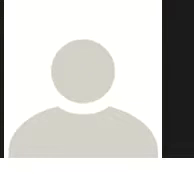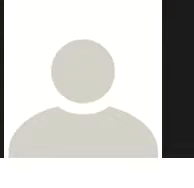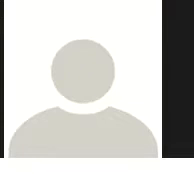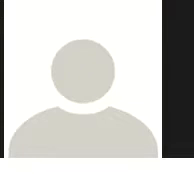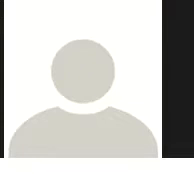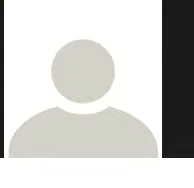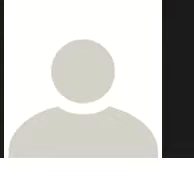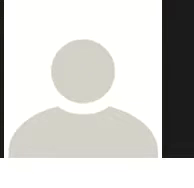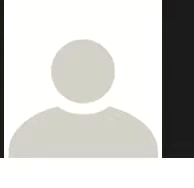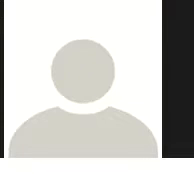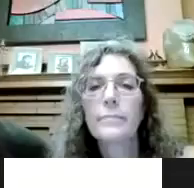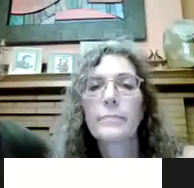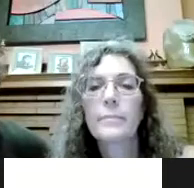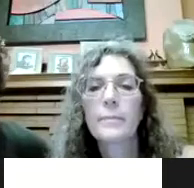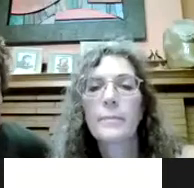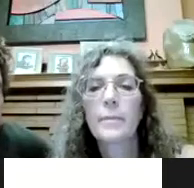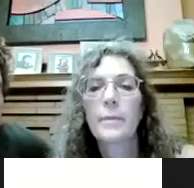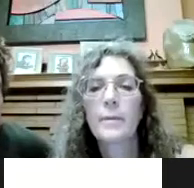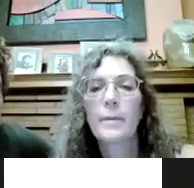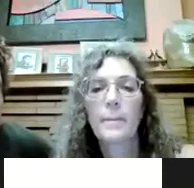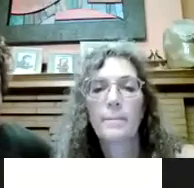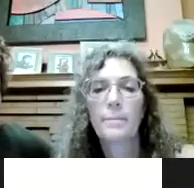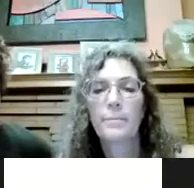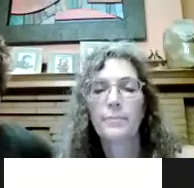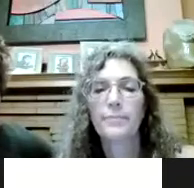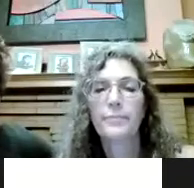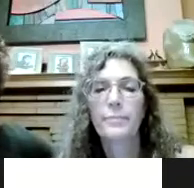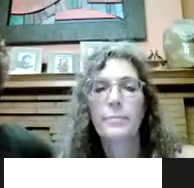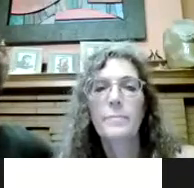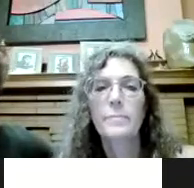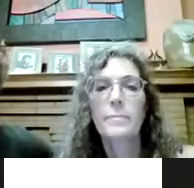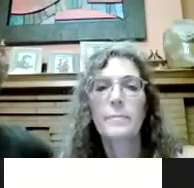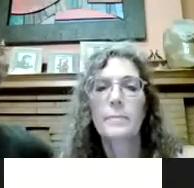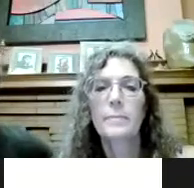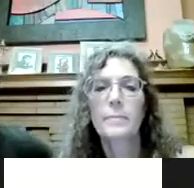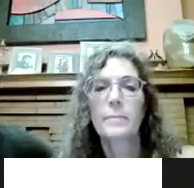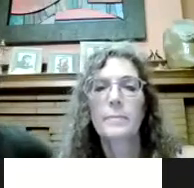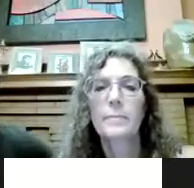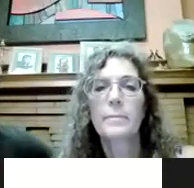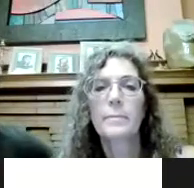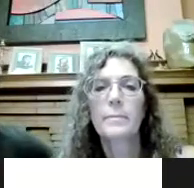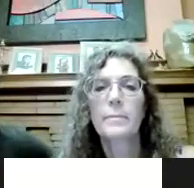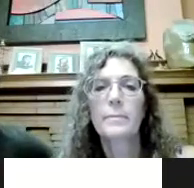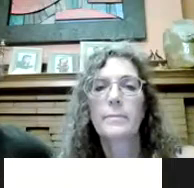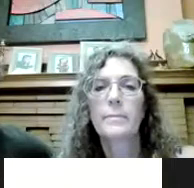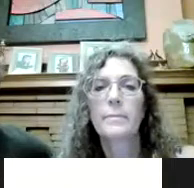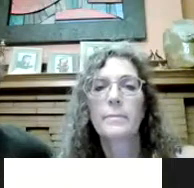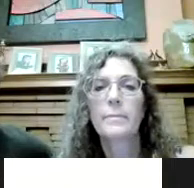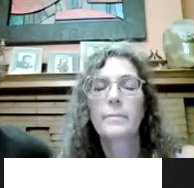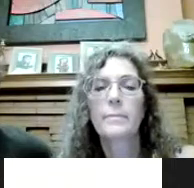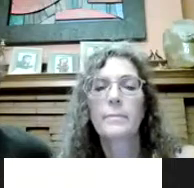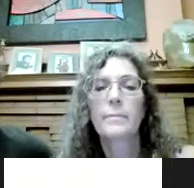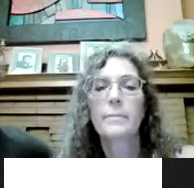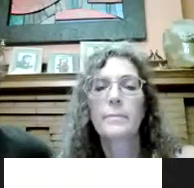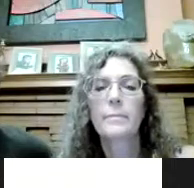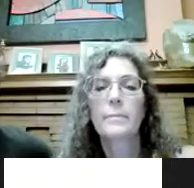part of Beacon, if you can, even if you move everything to Bartlett, it really does need some safety measures for